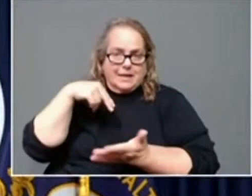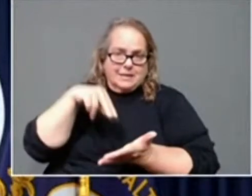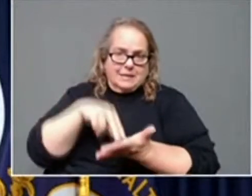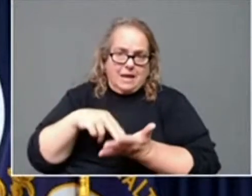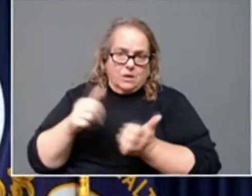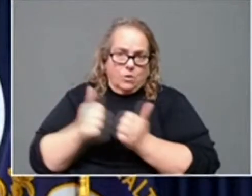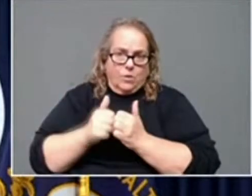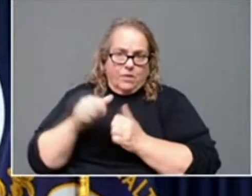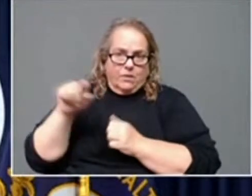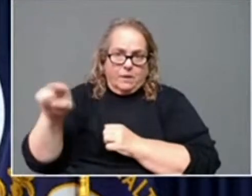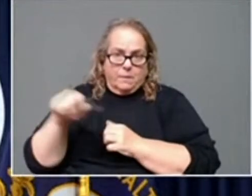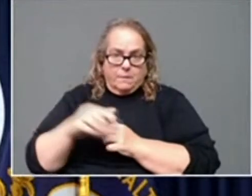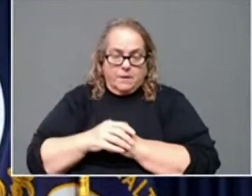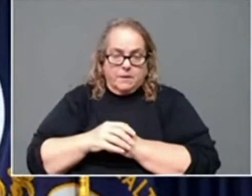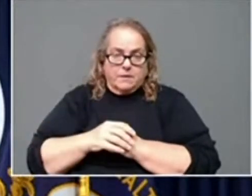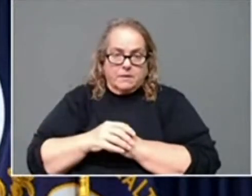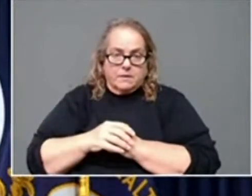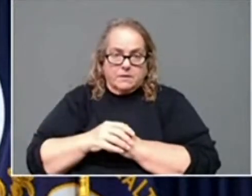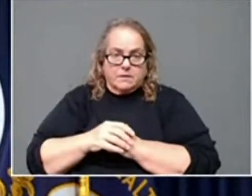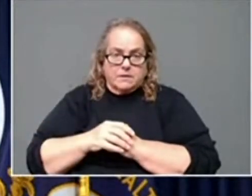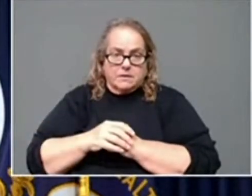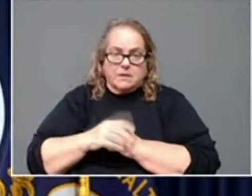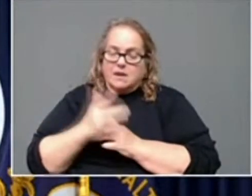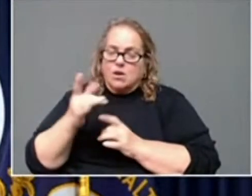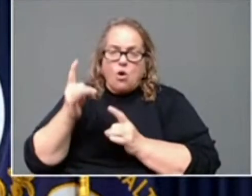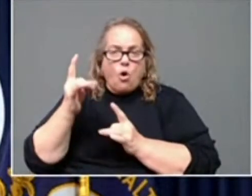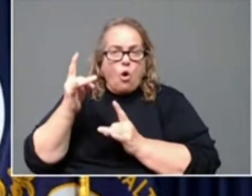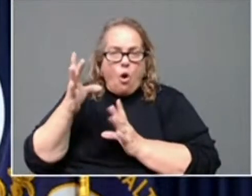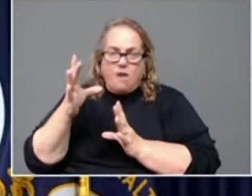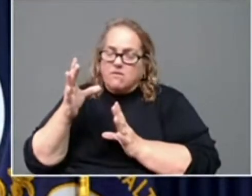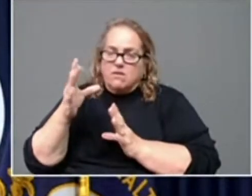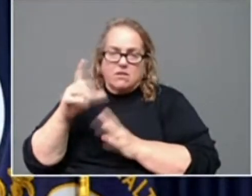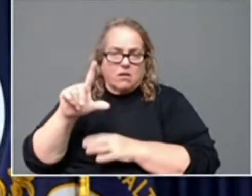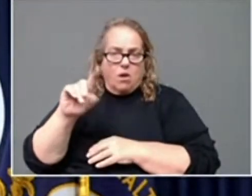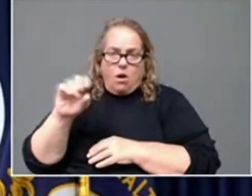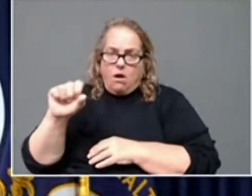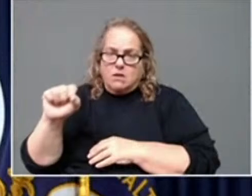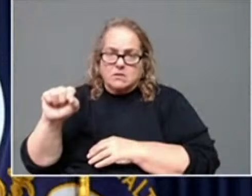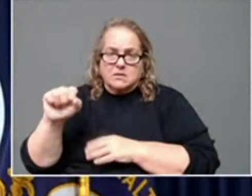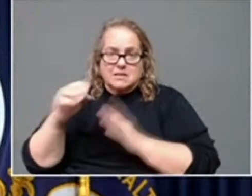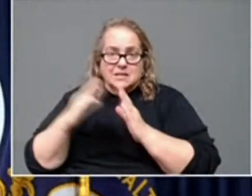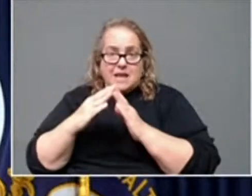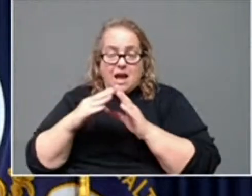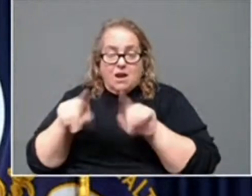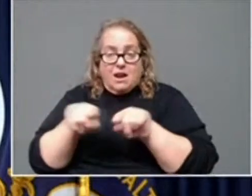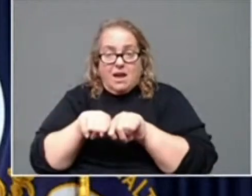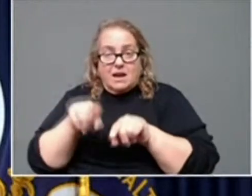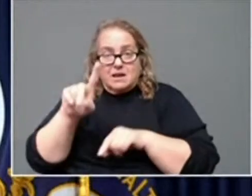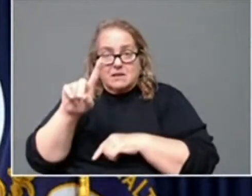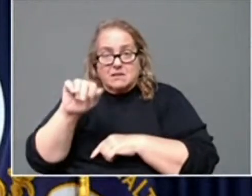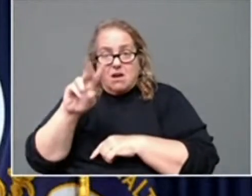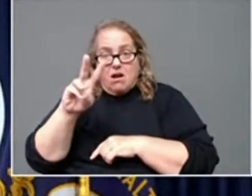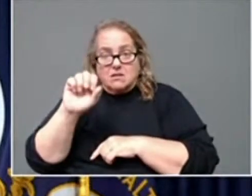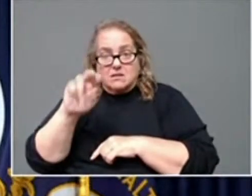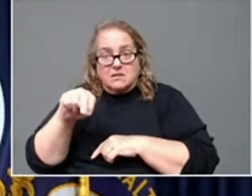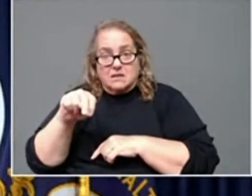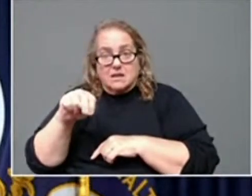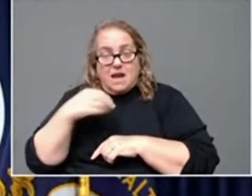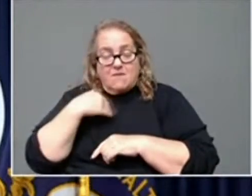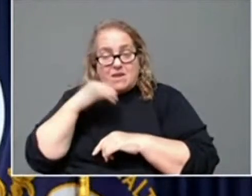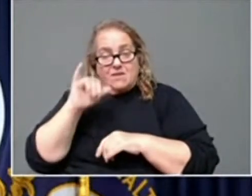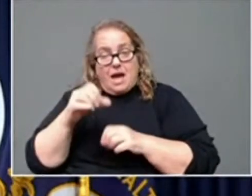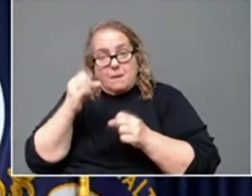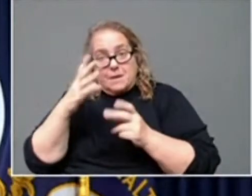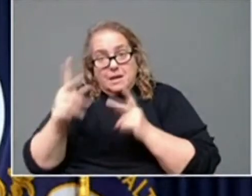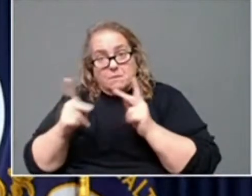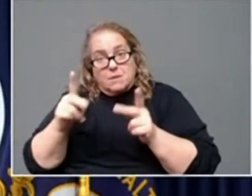just, horrific loss. A town like Dawson losing that many people in a county like Hopkins